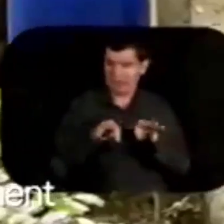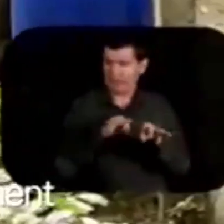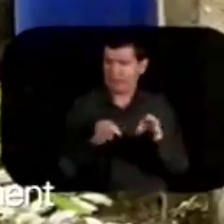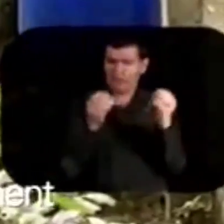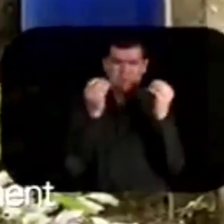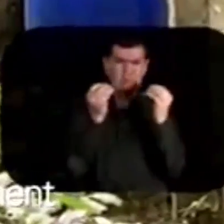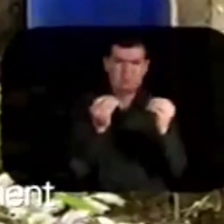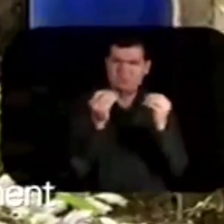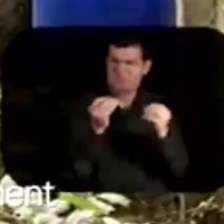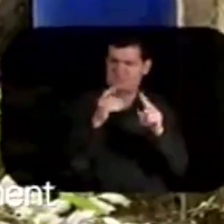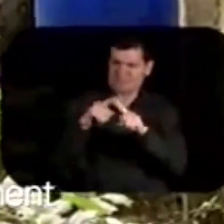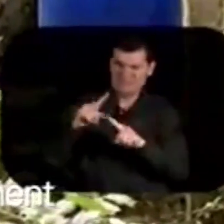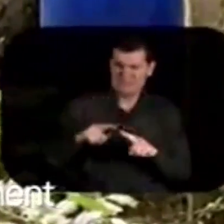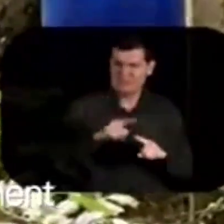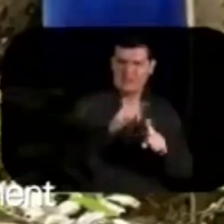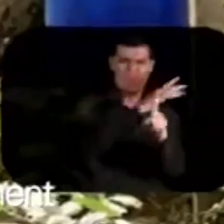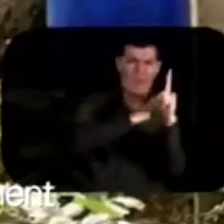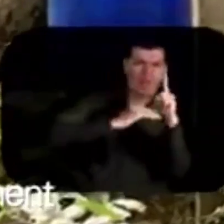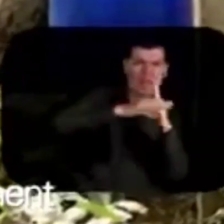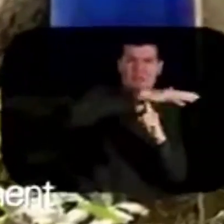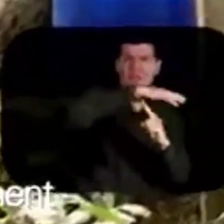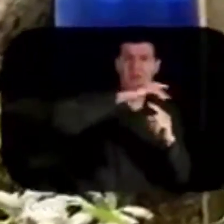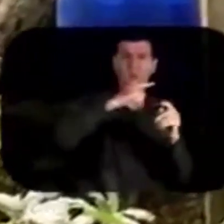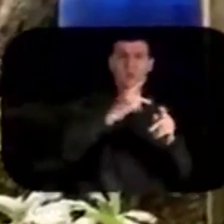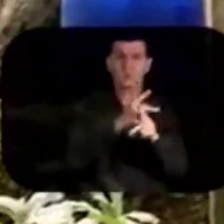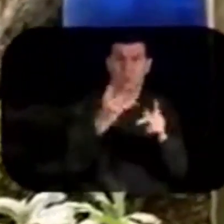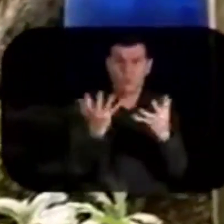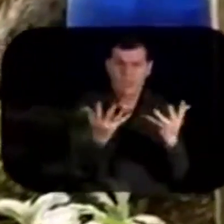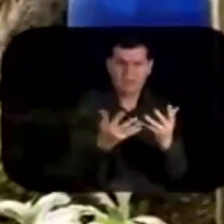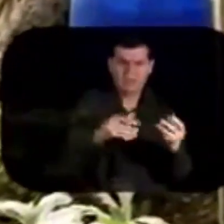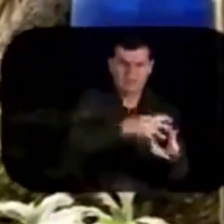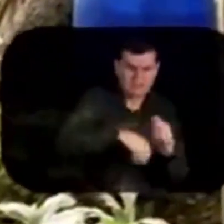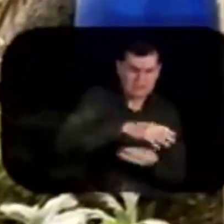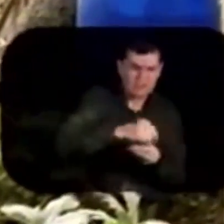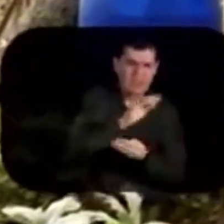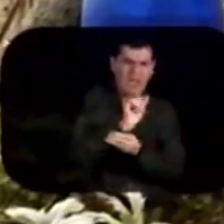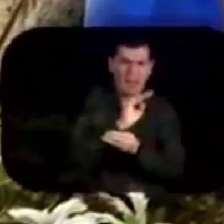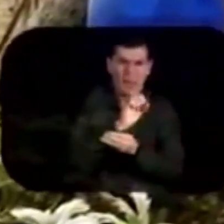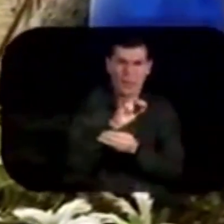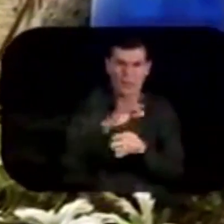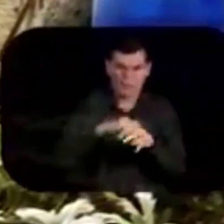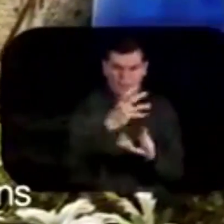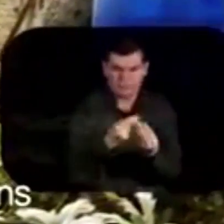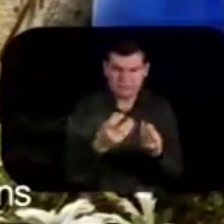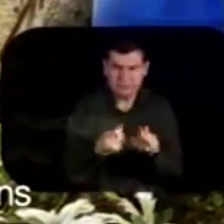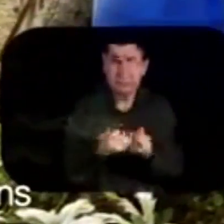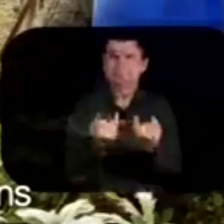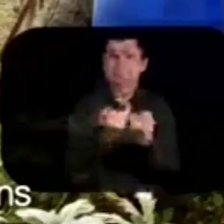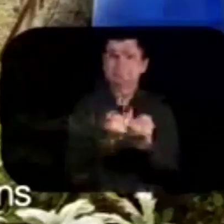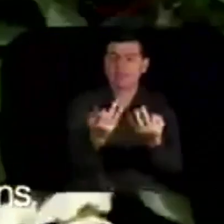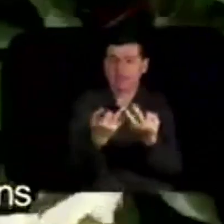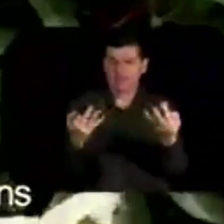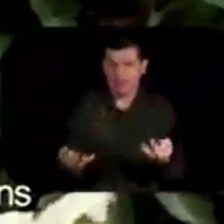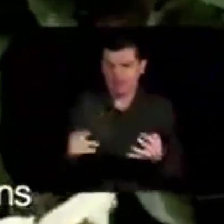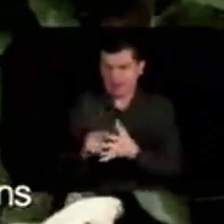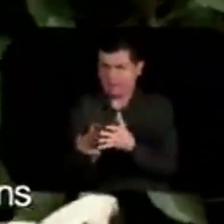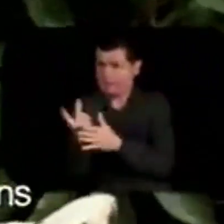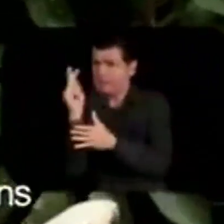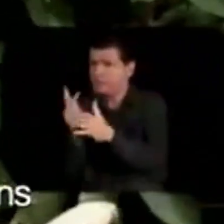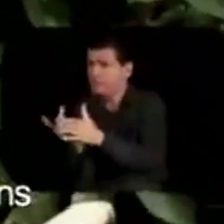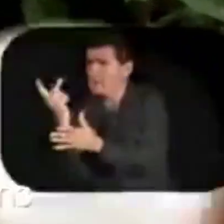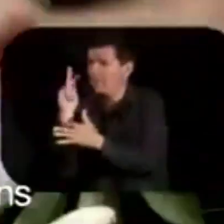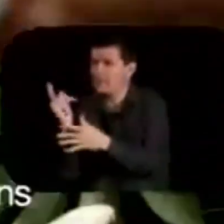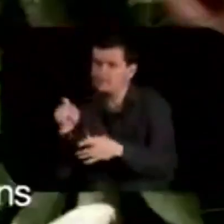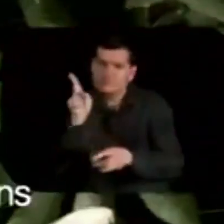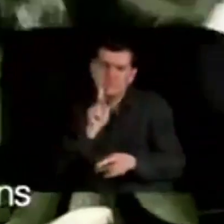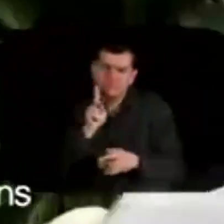So we work very hard with the environment. We produce organic fertilizer, and we